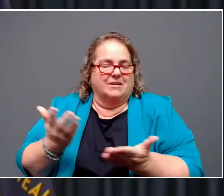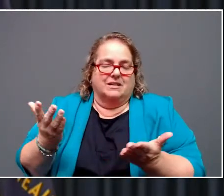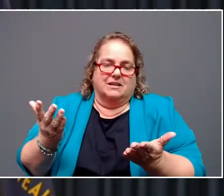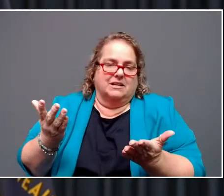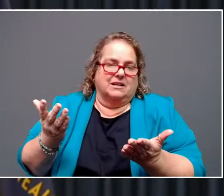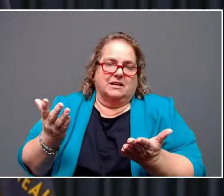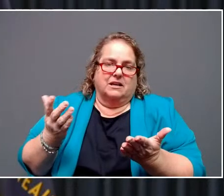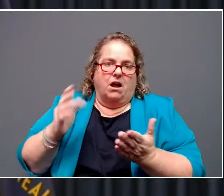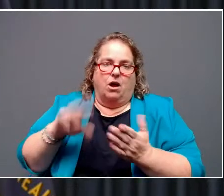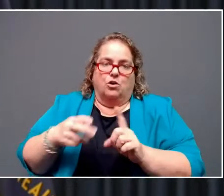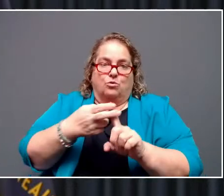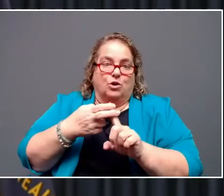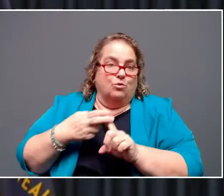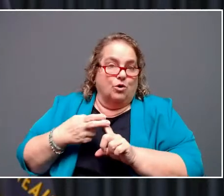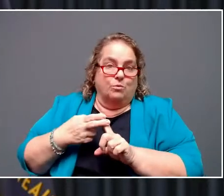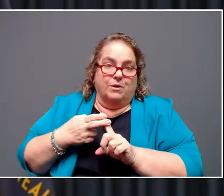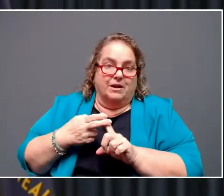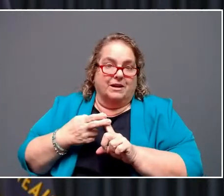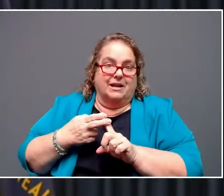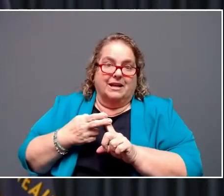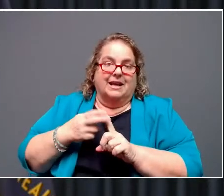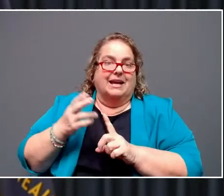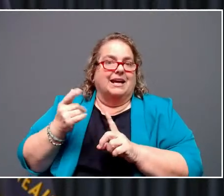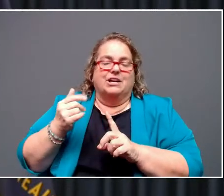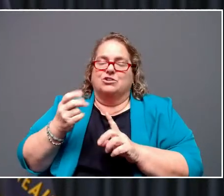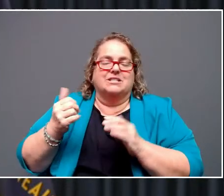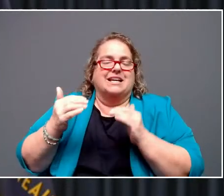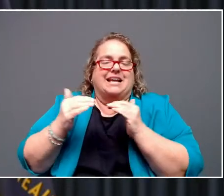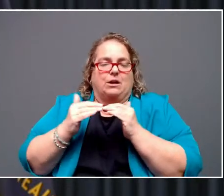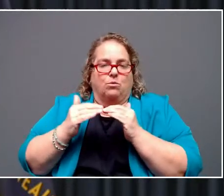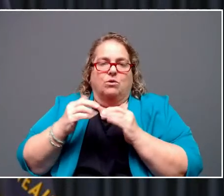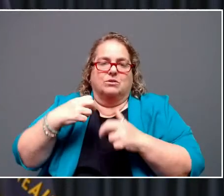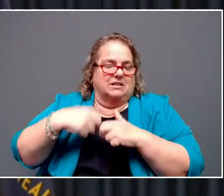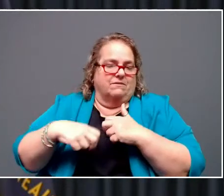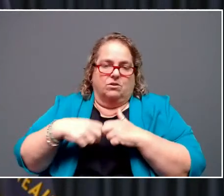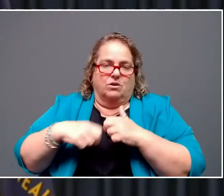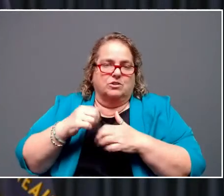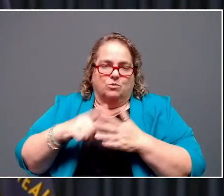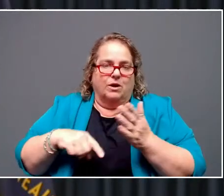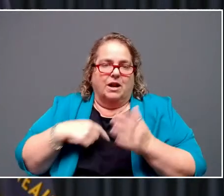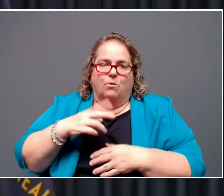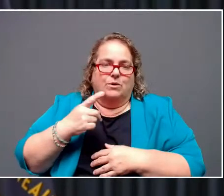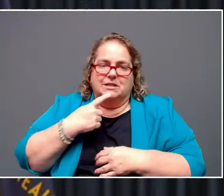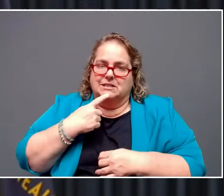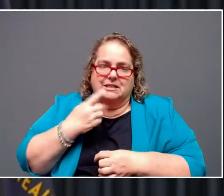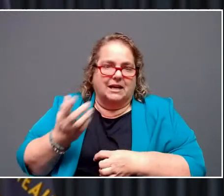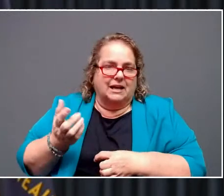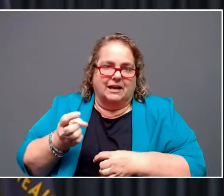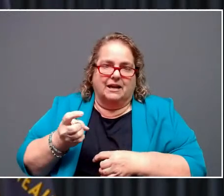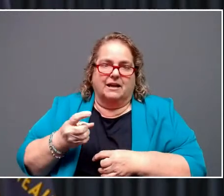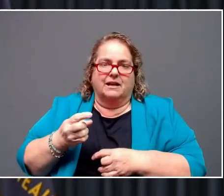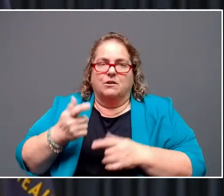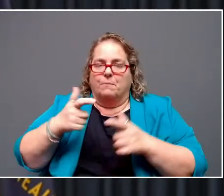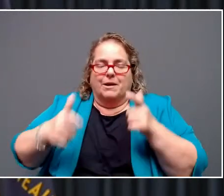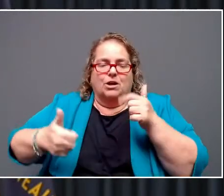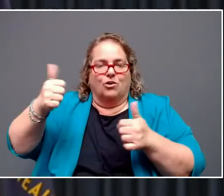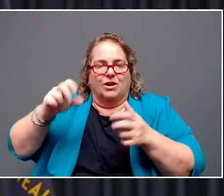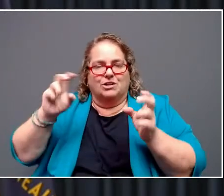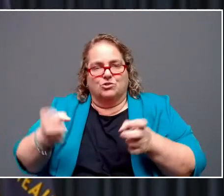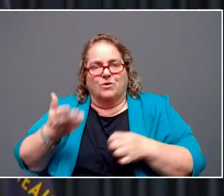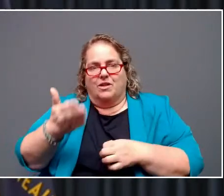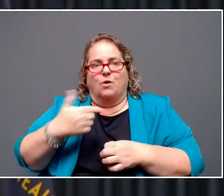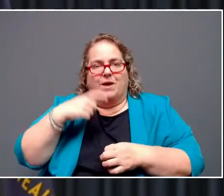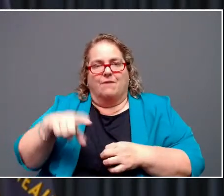recruitment effort, it's just been equally as difficult is what I would say. There's a broader issue there that we're going to have to do more